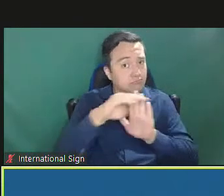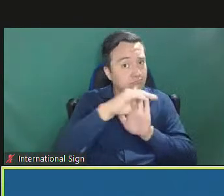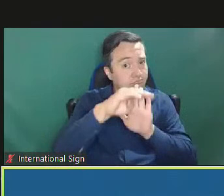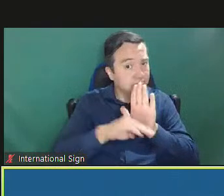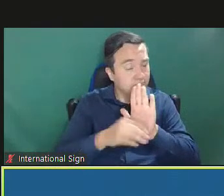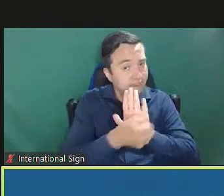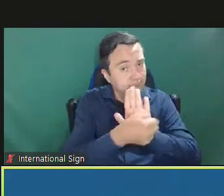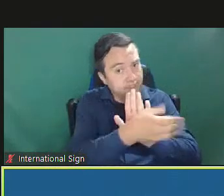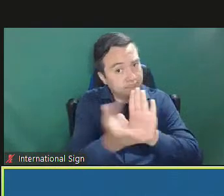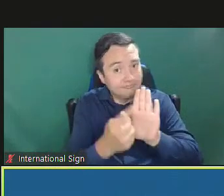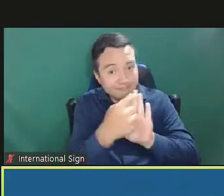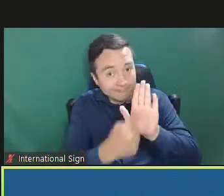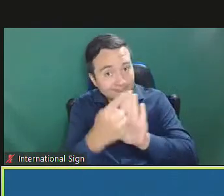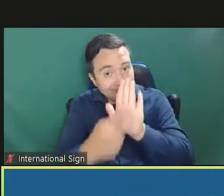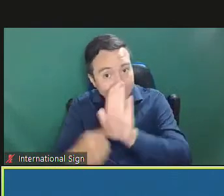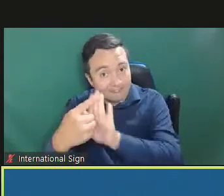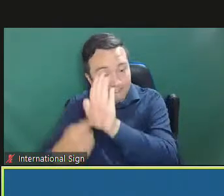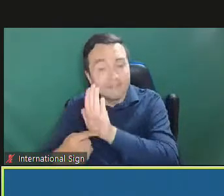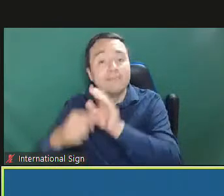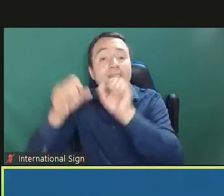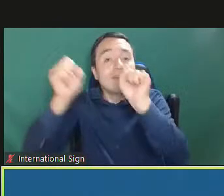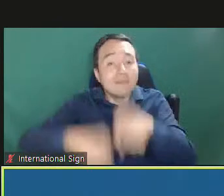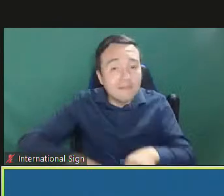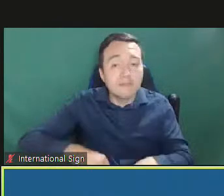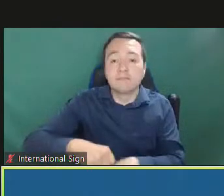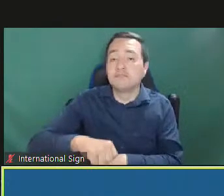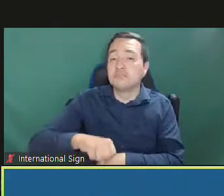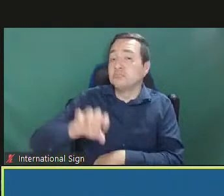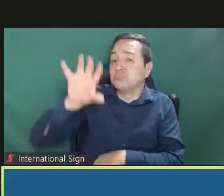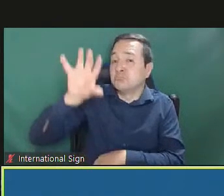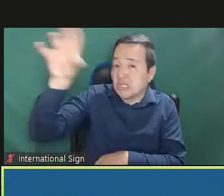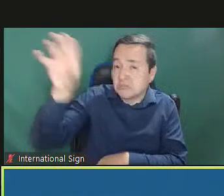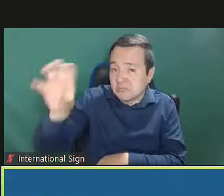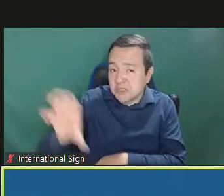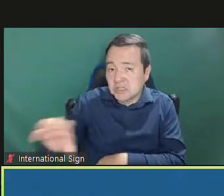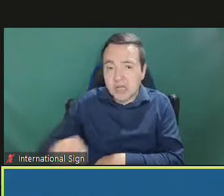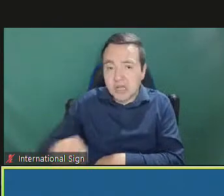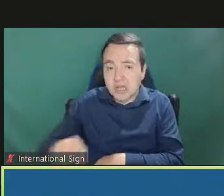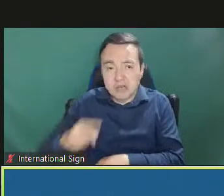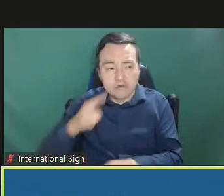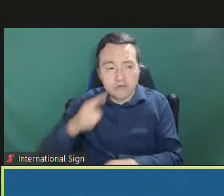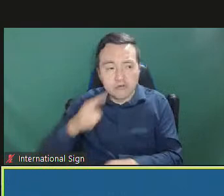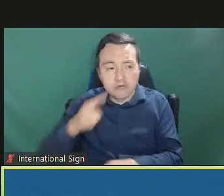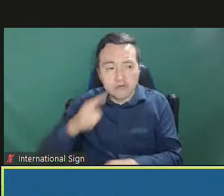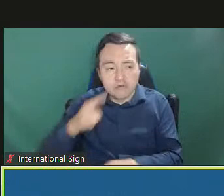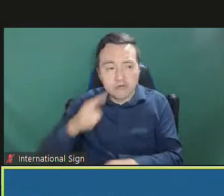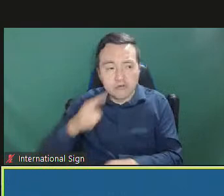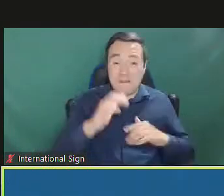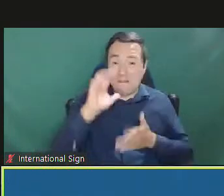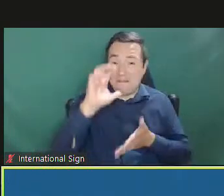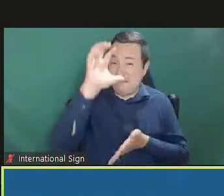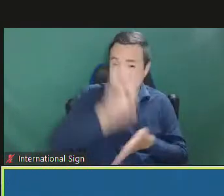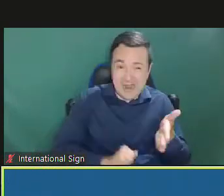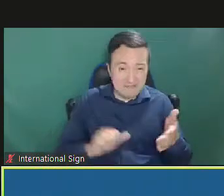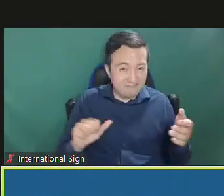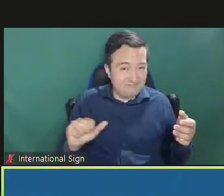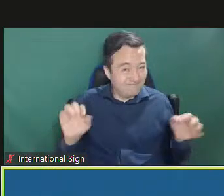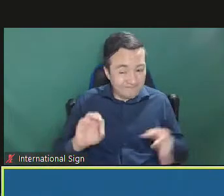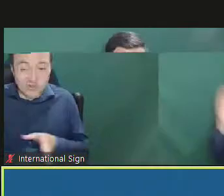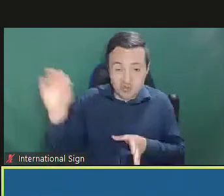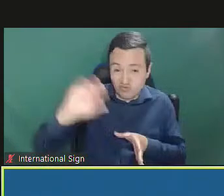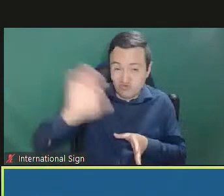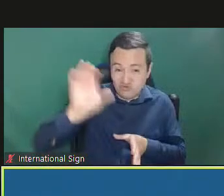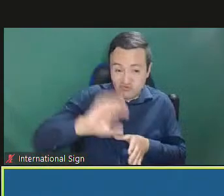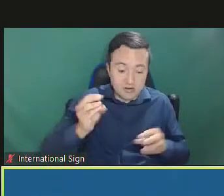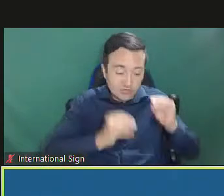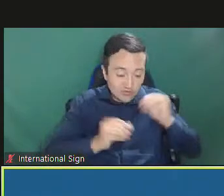global target of reducing the mean population intake of salt and sodium by 25%. PAHO recommends the promotion and